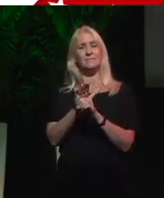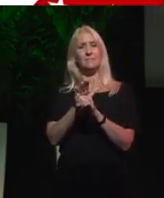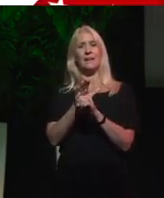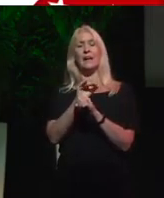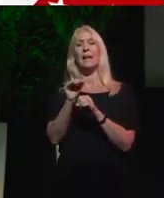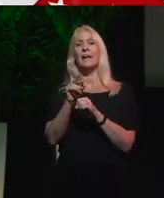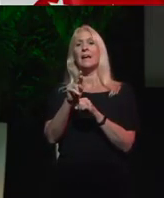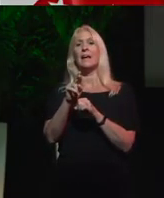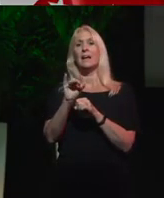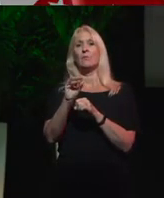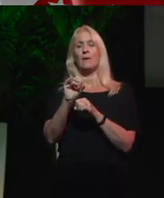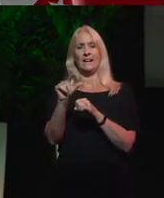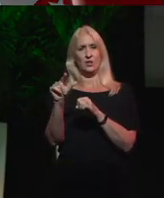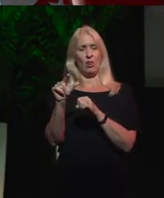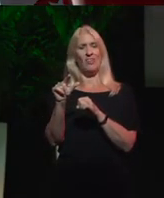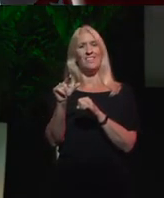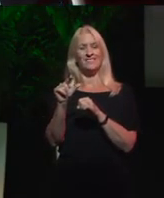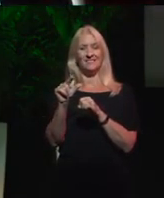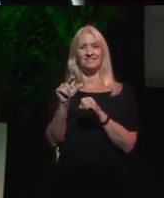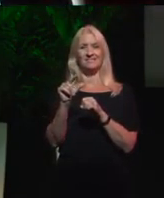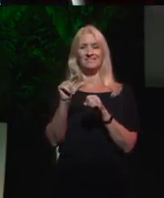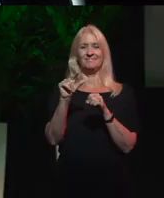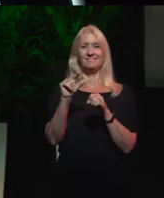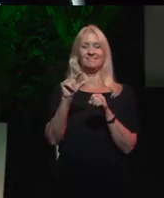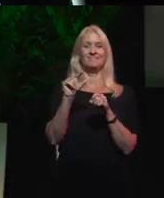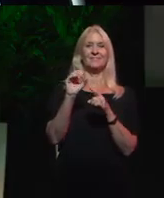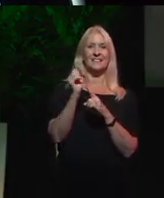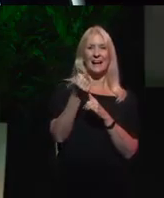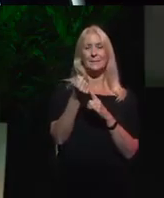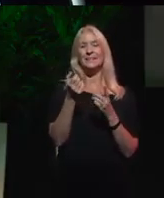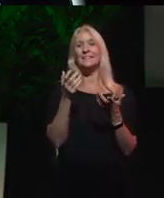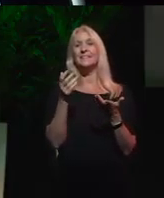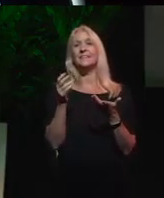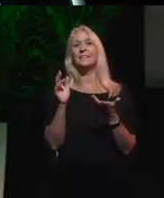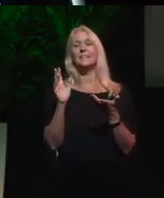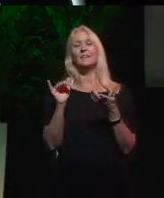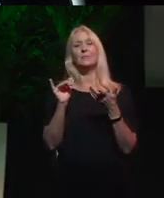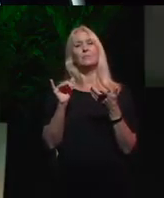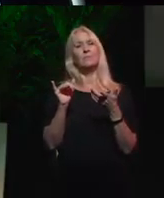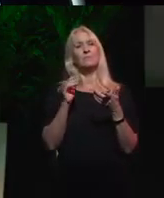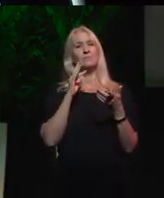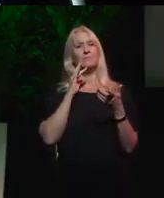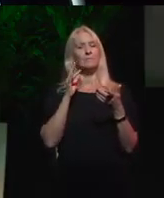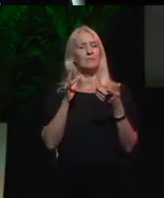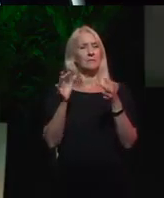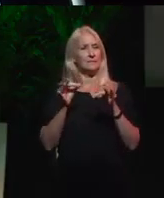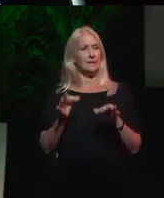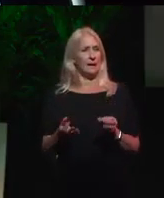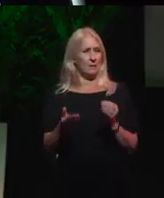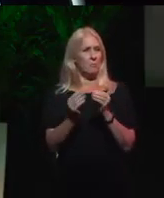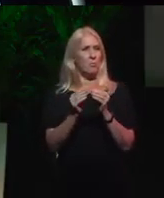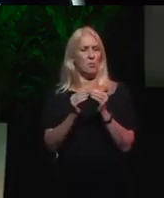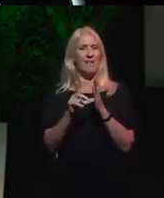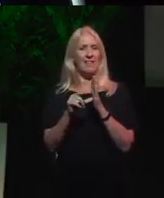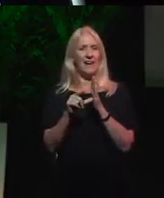climate. And we will provide more details on these item sets leading up to our launch.